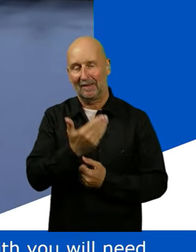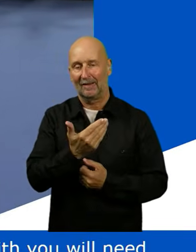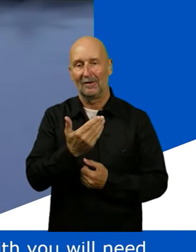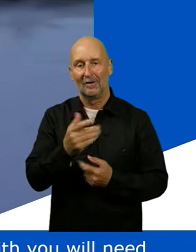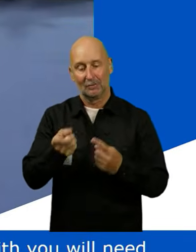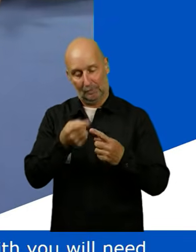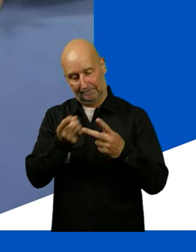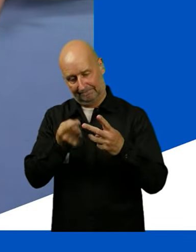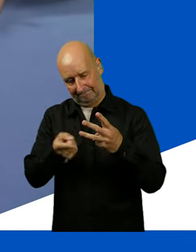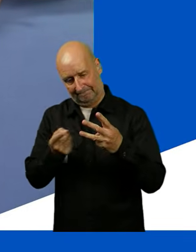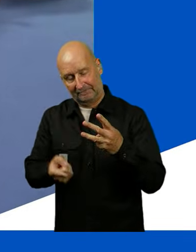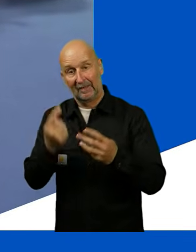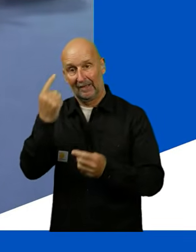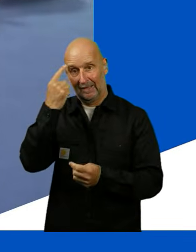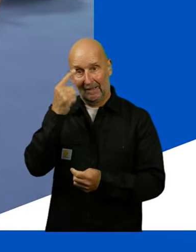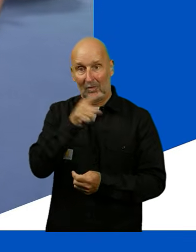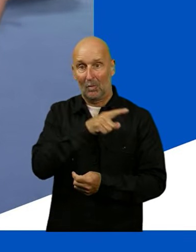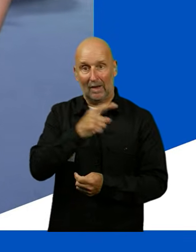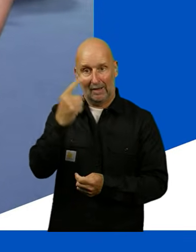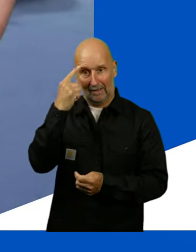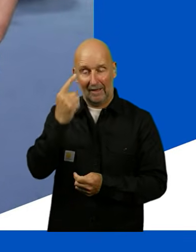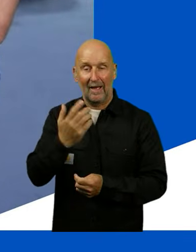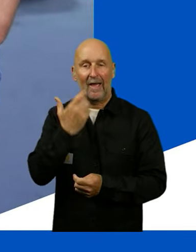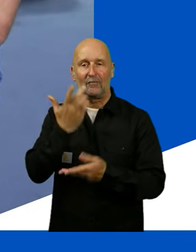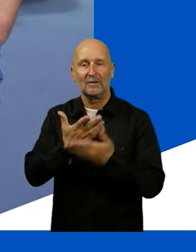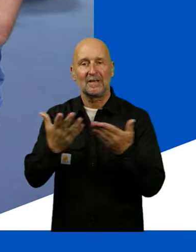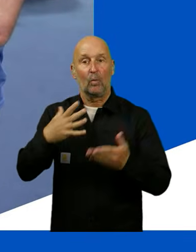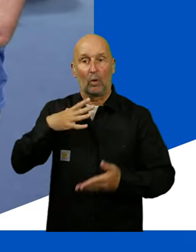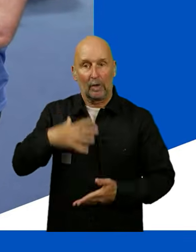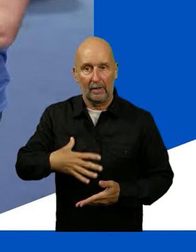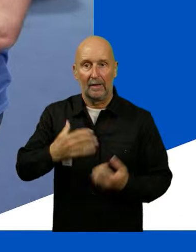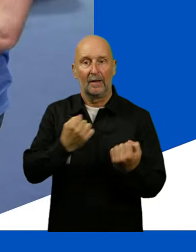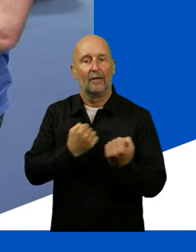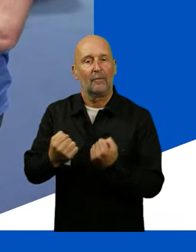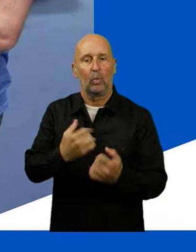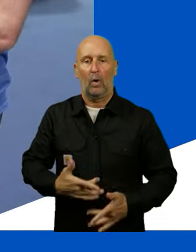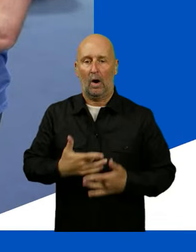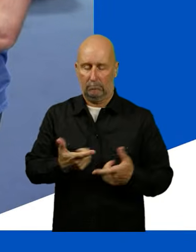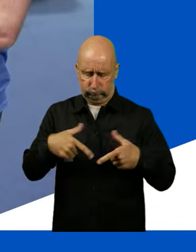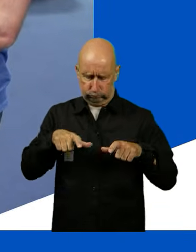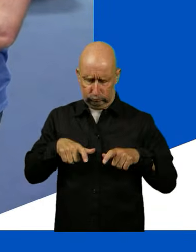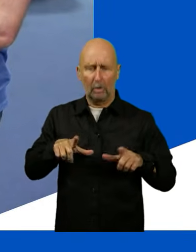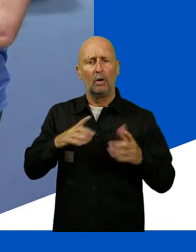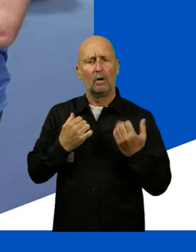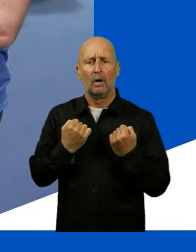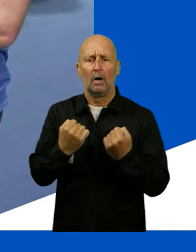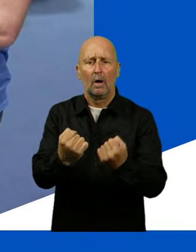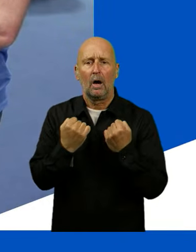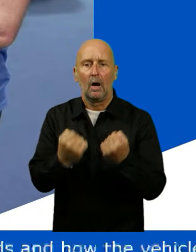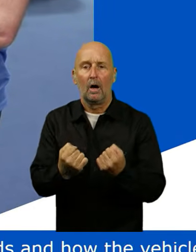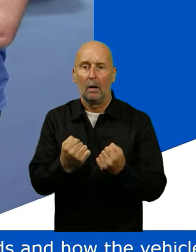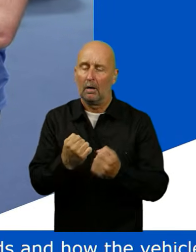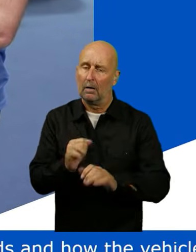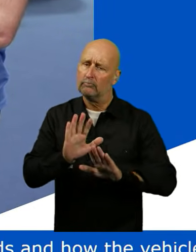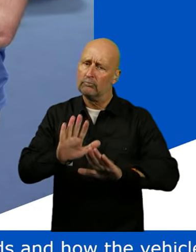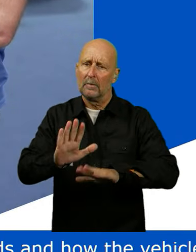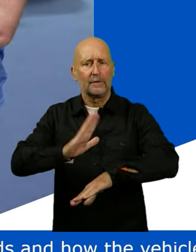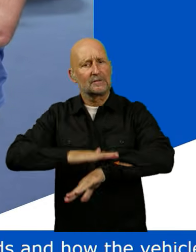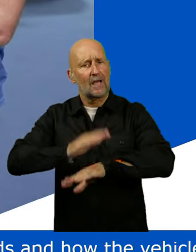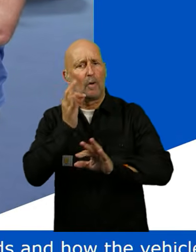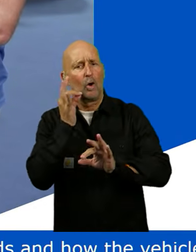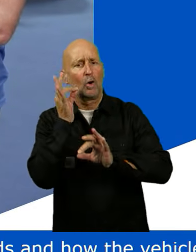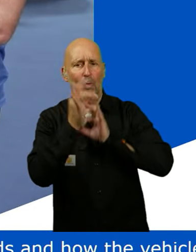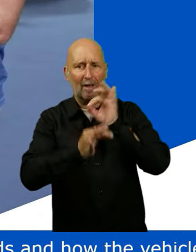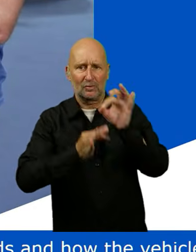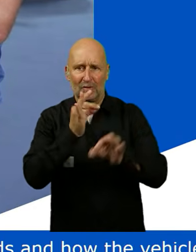think about, and you really need to consider your day-to-day needs and how the vehicle feels to drive, taking time to ask questions. If